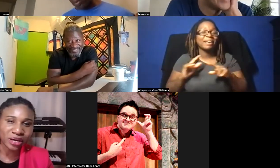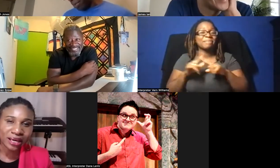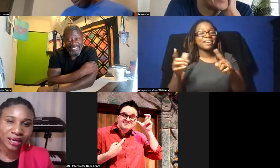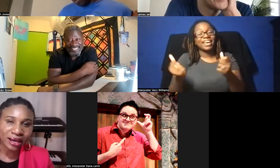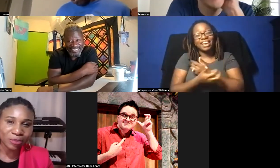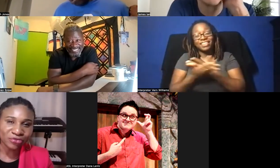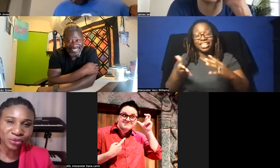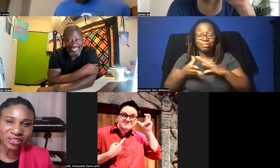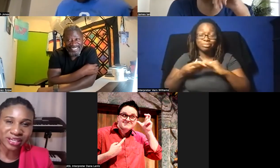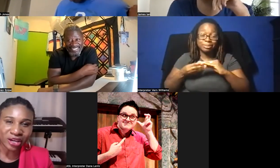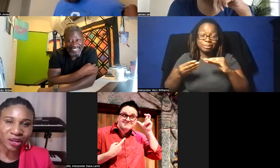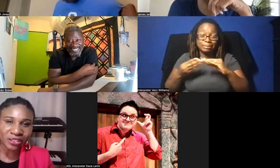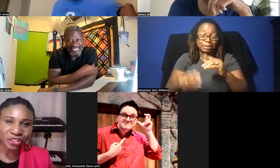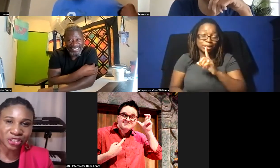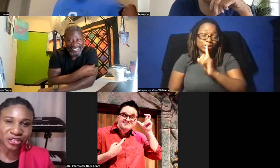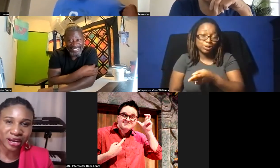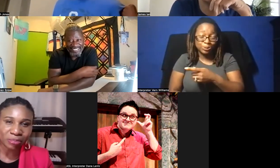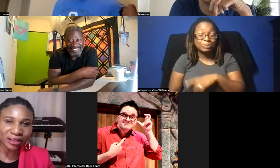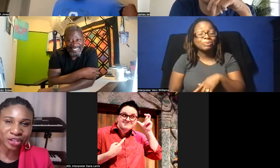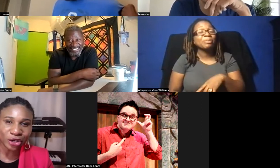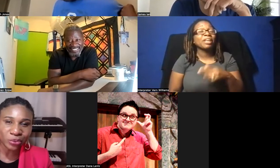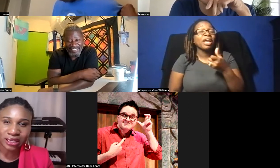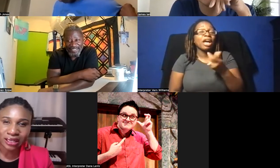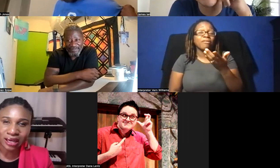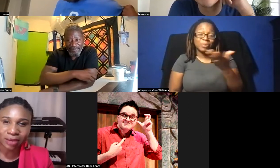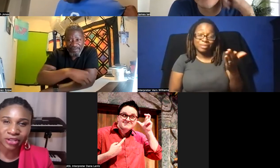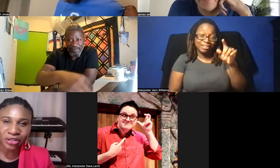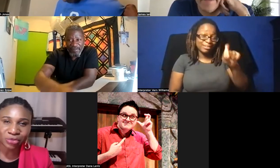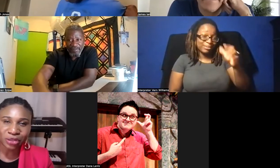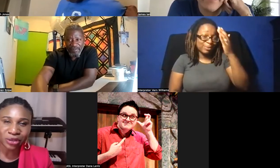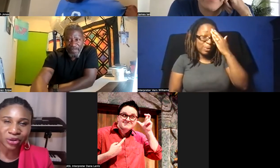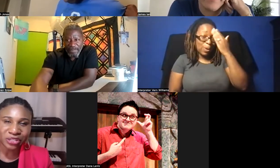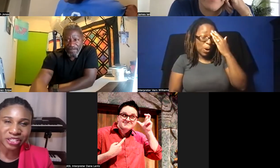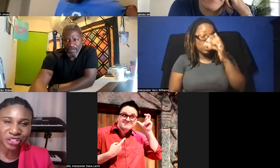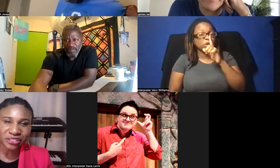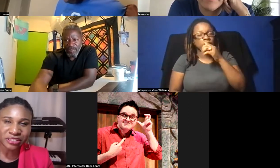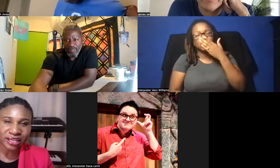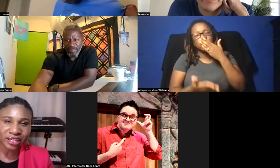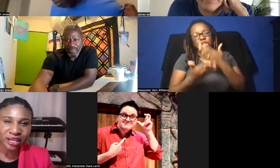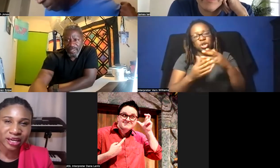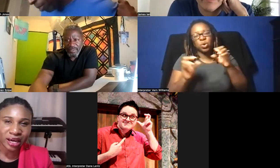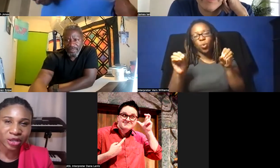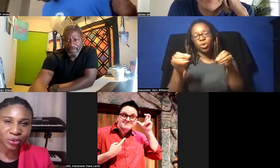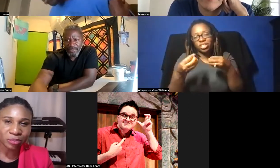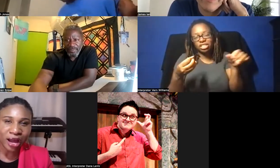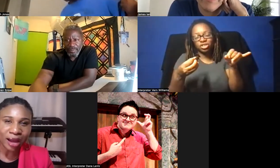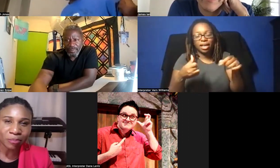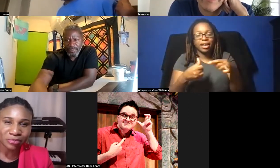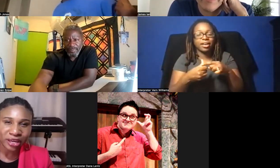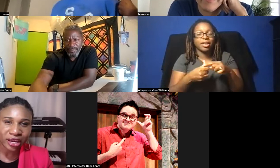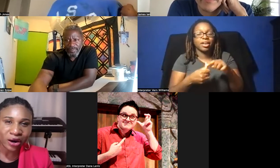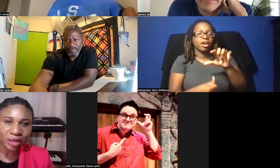true. A few things that y'all should probably note. There are some really great organizations like Krip